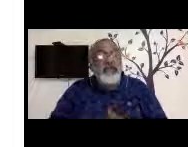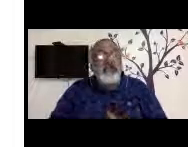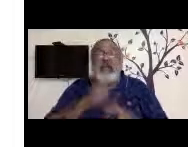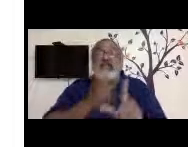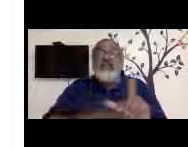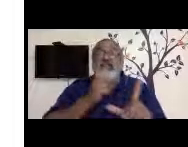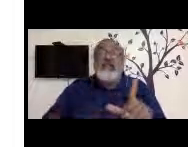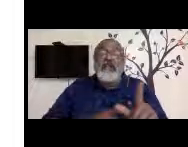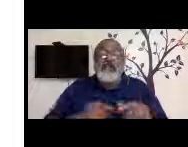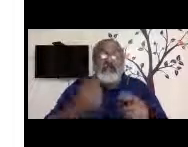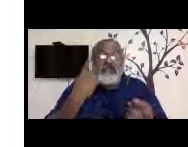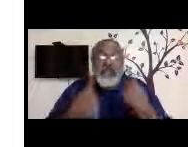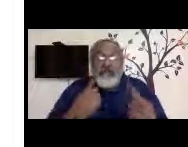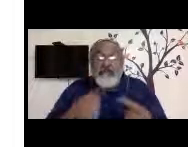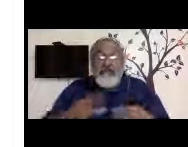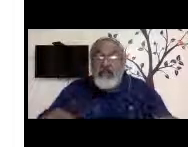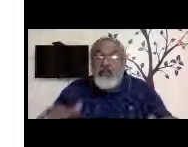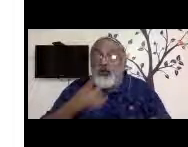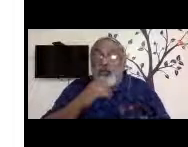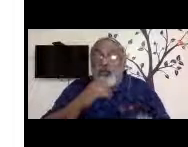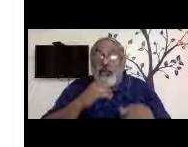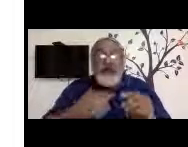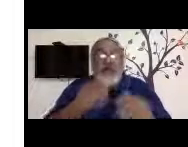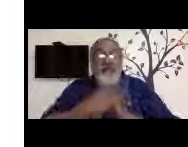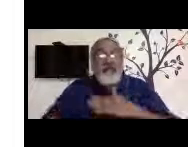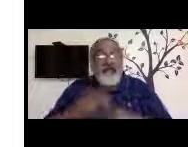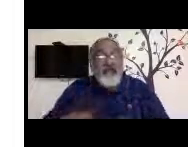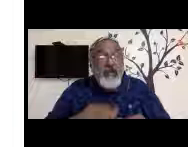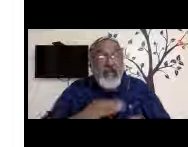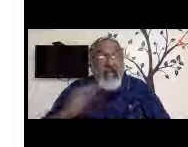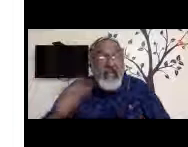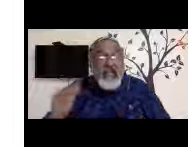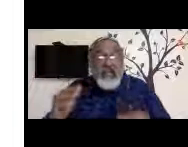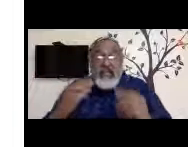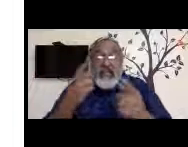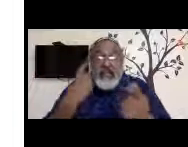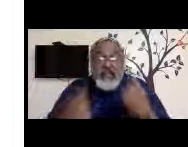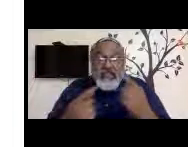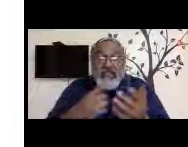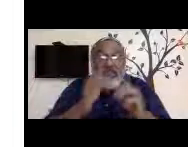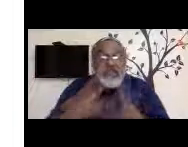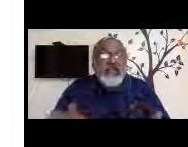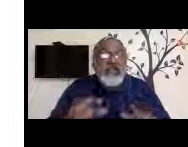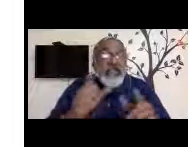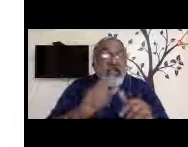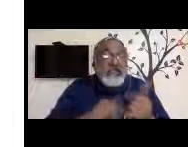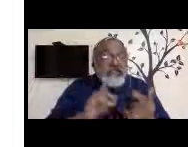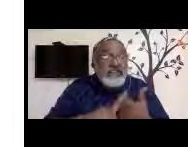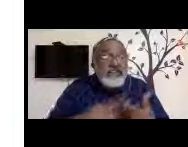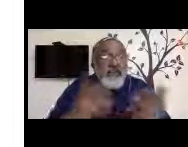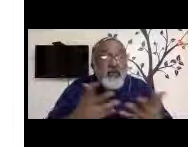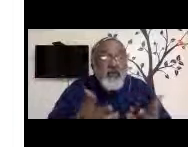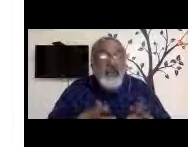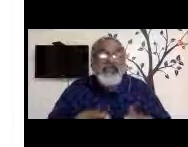disabilities to identify high risks and to disseminate information on general health, hygiene, and